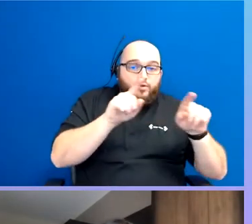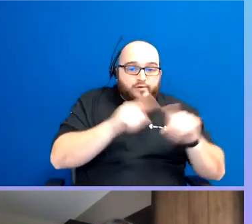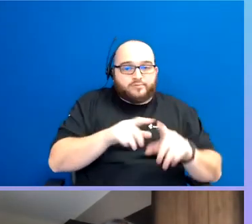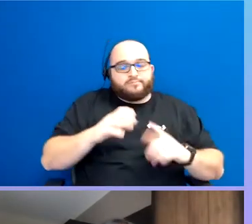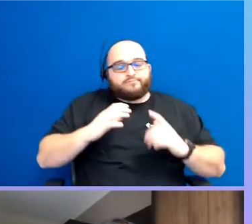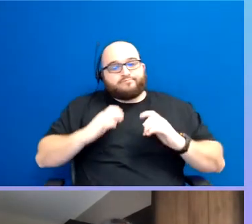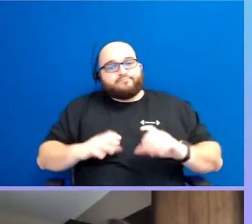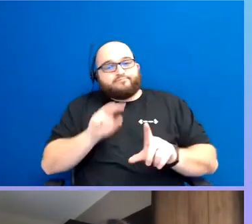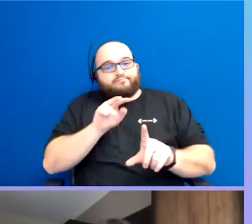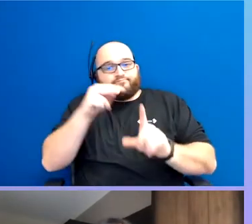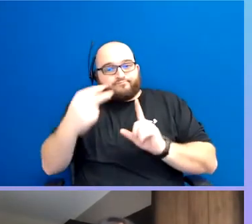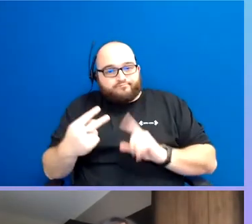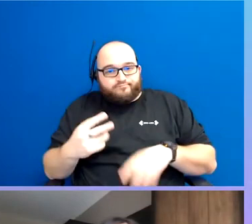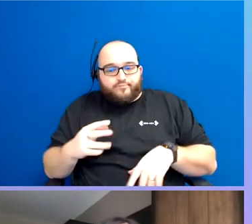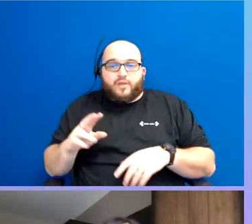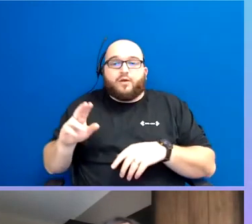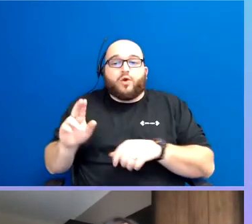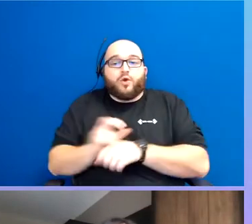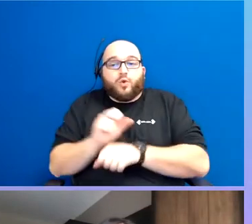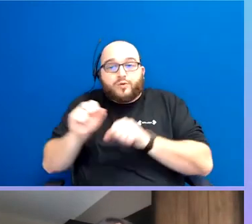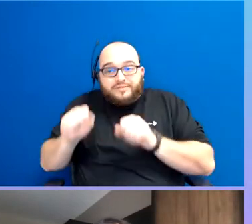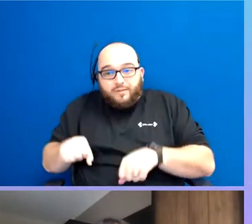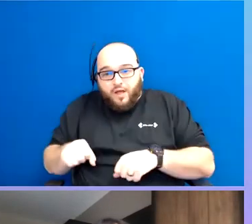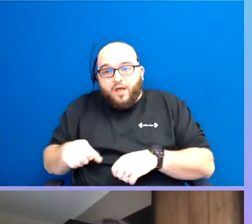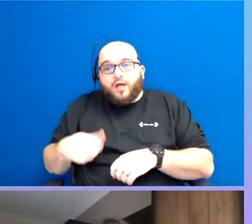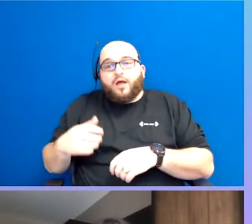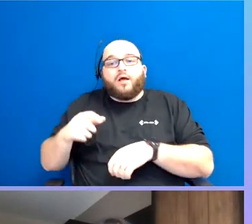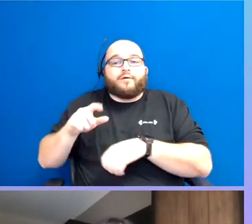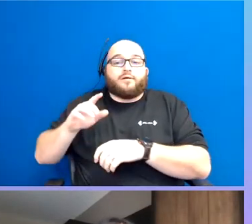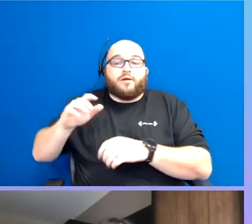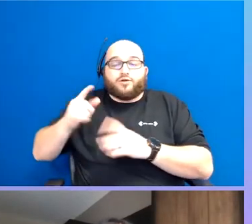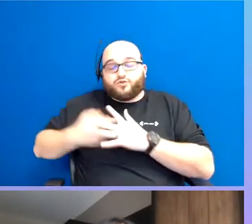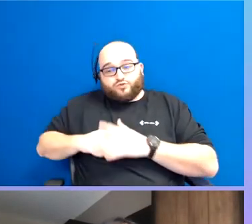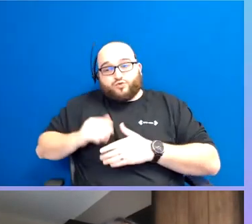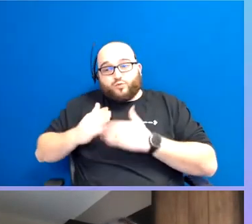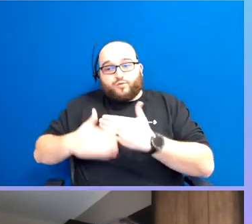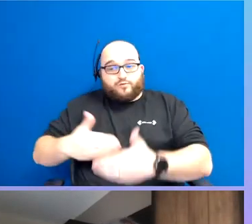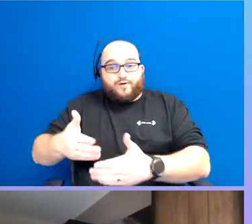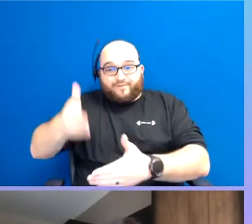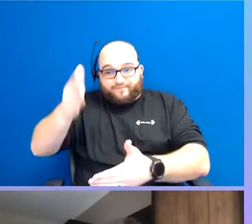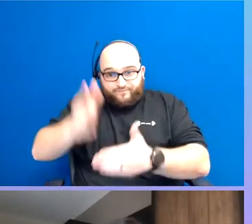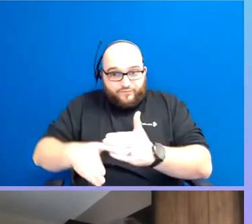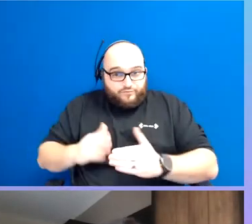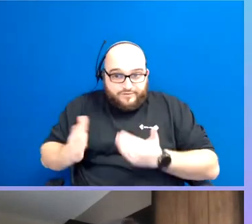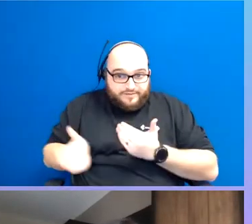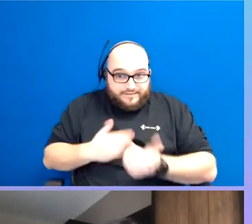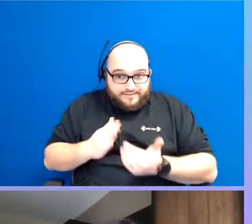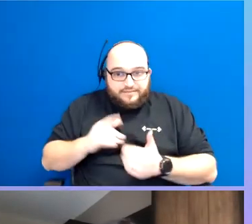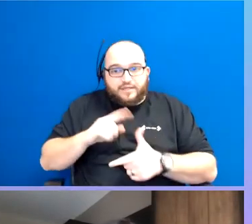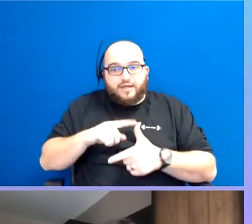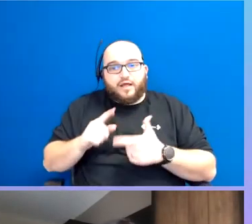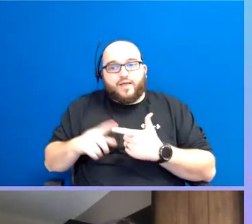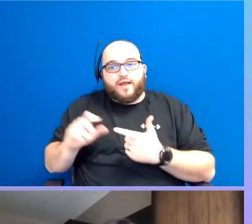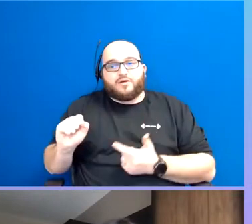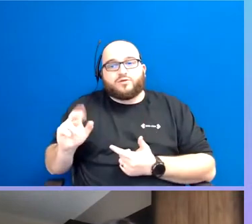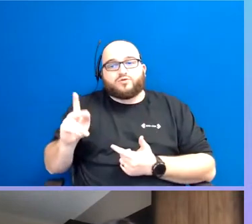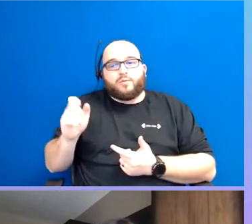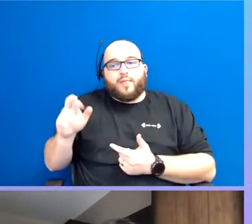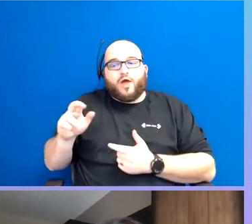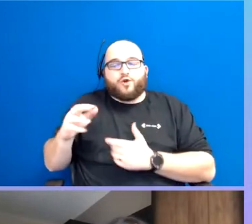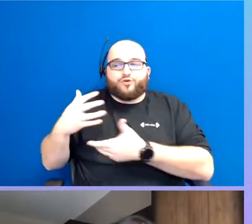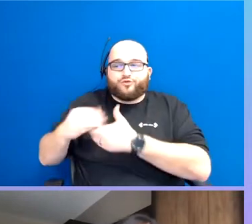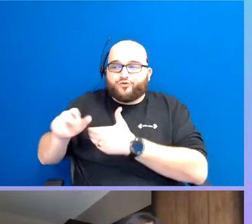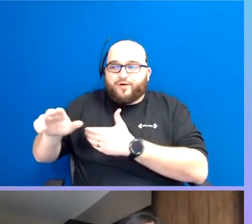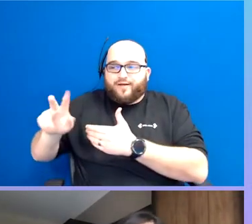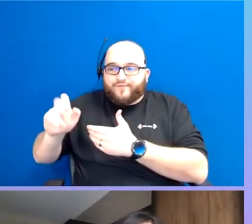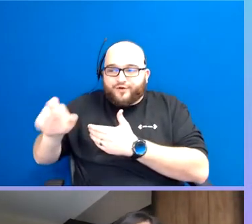perception, usability, and task completion, and then supplier accessibility as well.